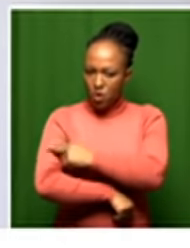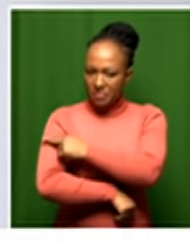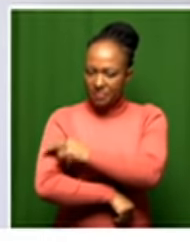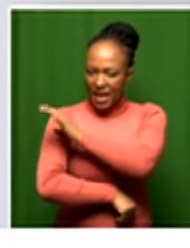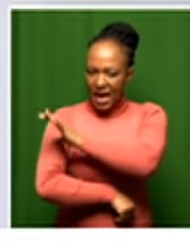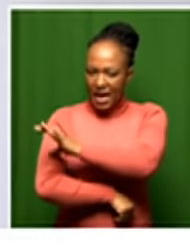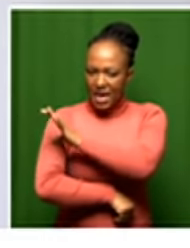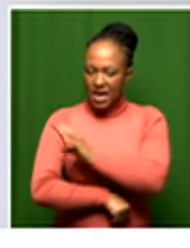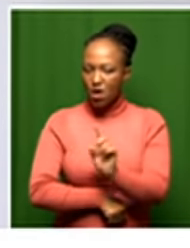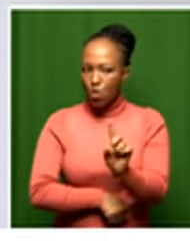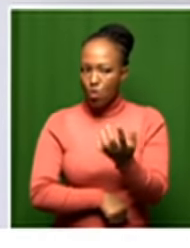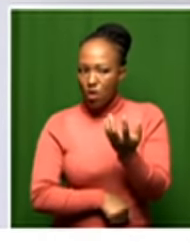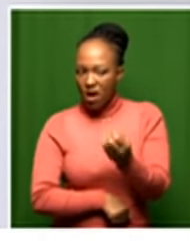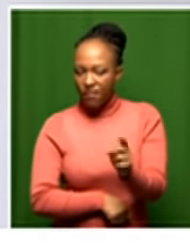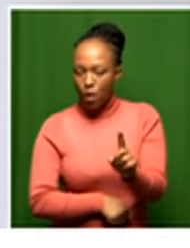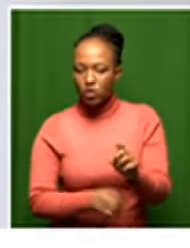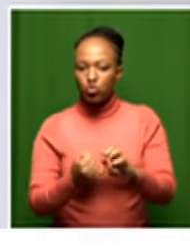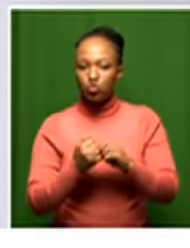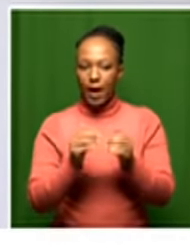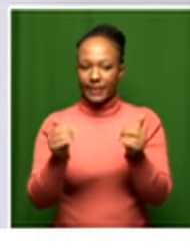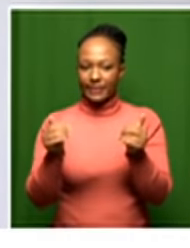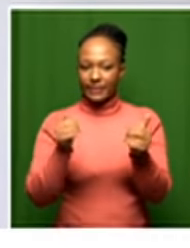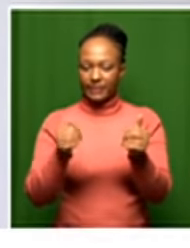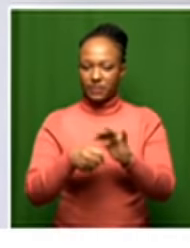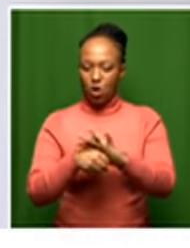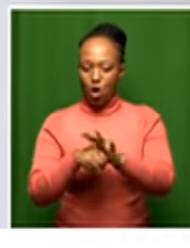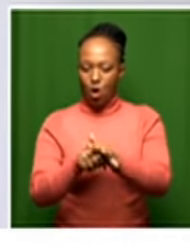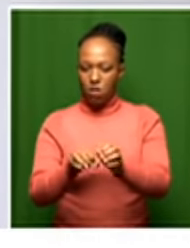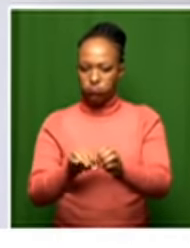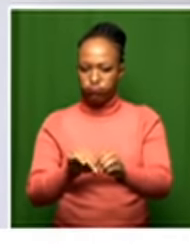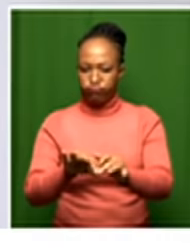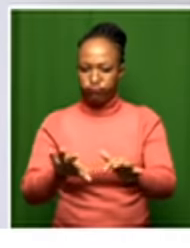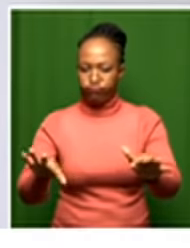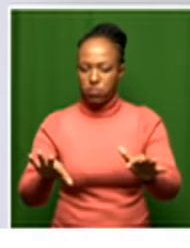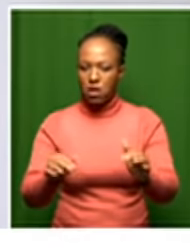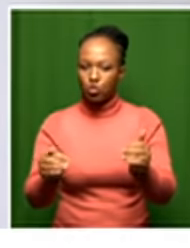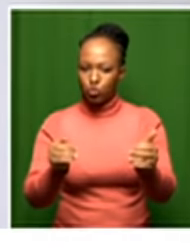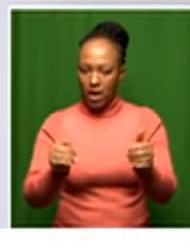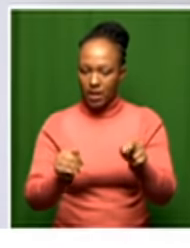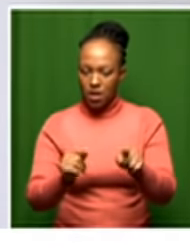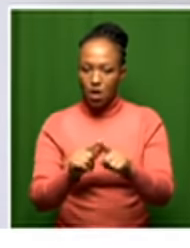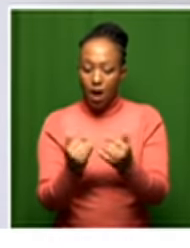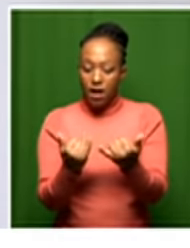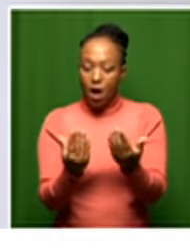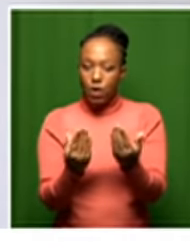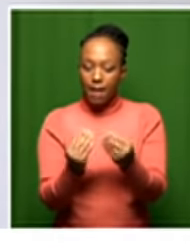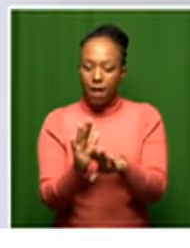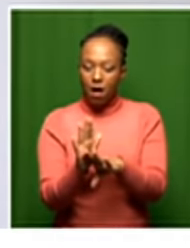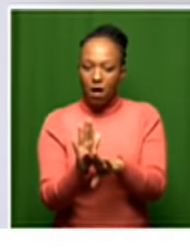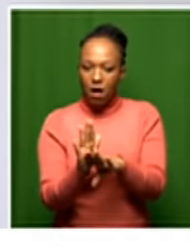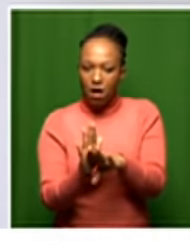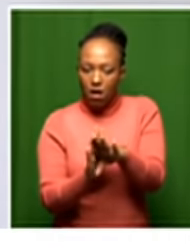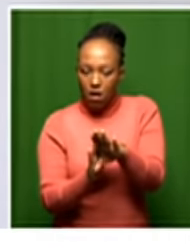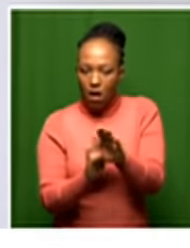and to minimize the spread at this stage. And if we look at where we're at in terms of our current trajectory, I